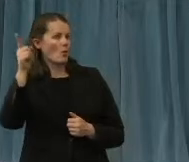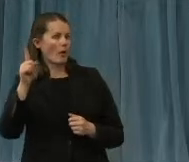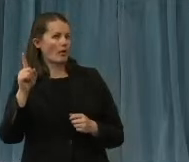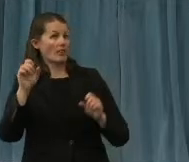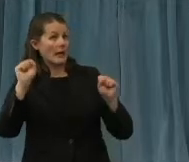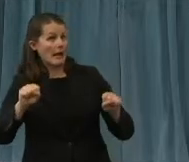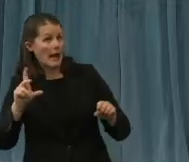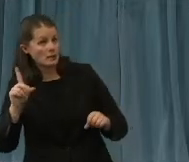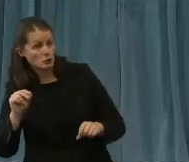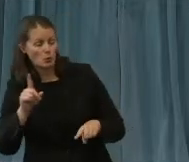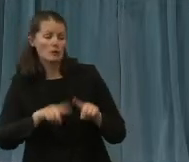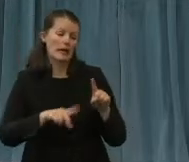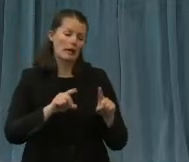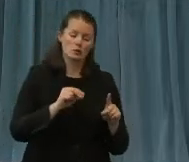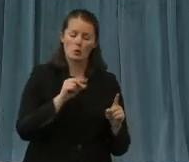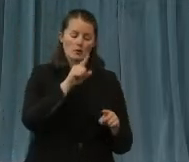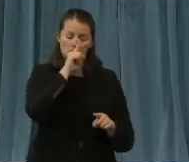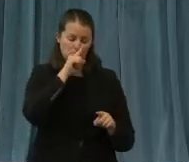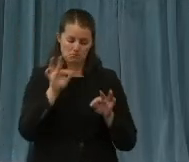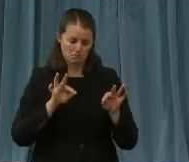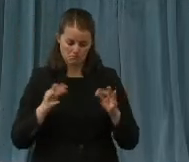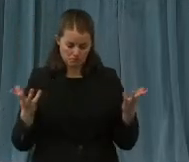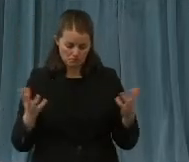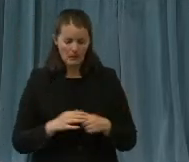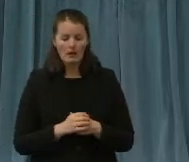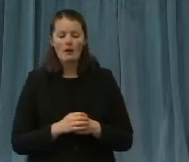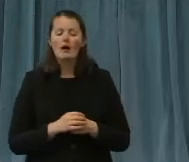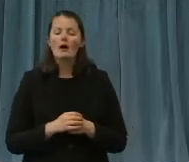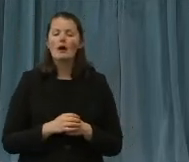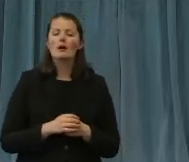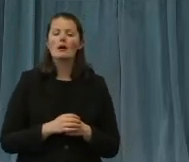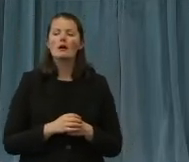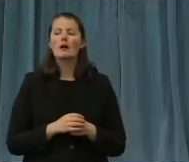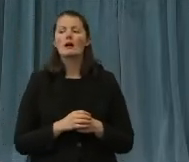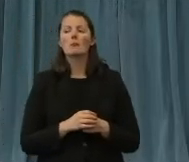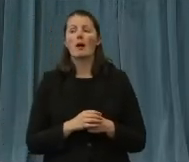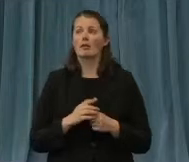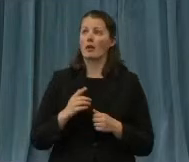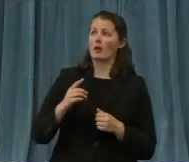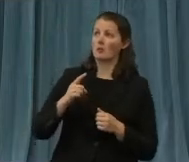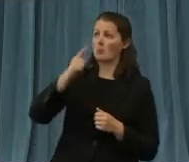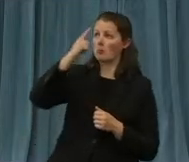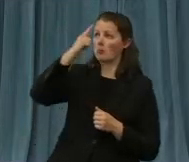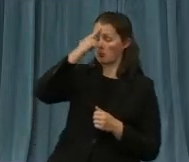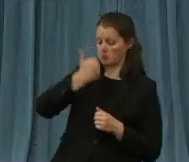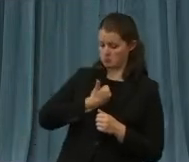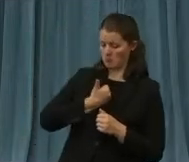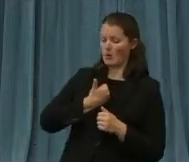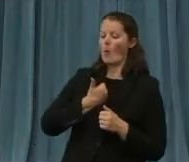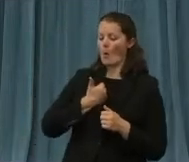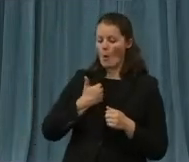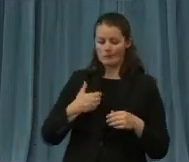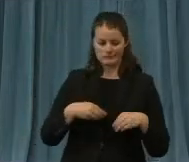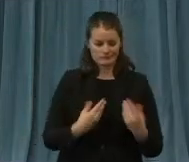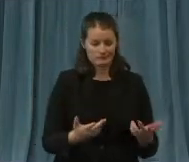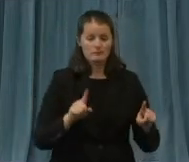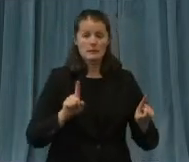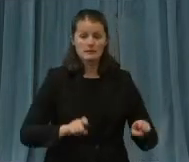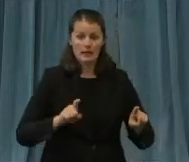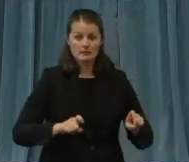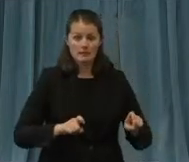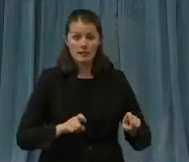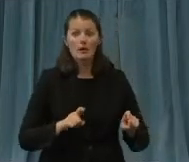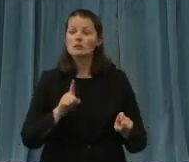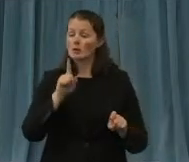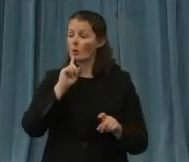tell you that, we're instructed to, they kind of gave us testing to deal with on our own. We've got Dr. Pandori here. They've done an incredible job.